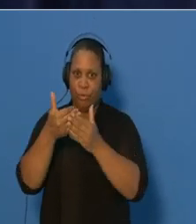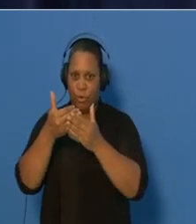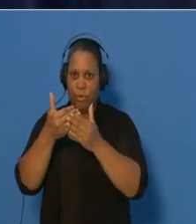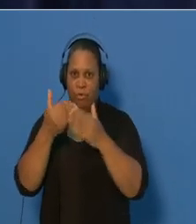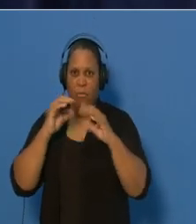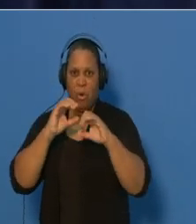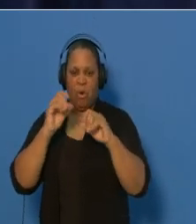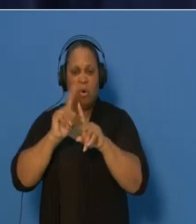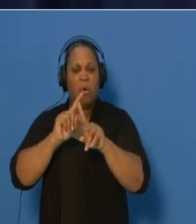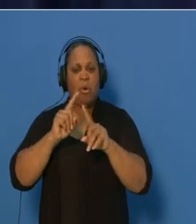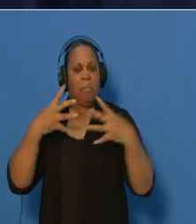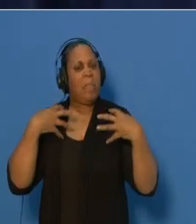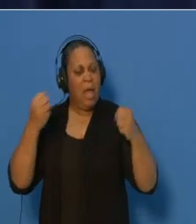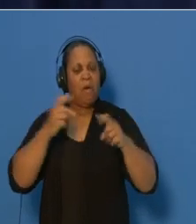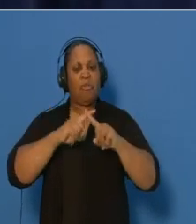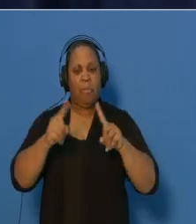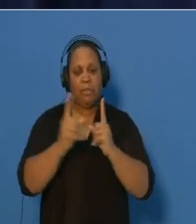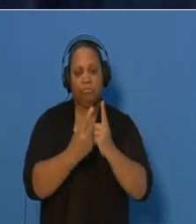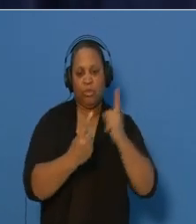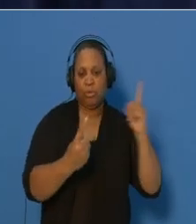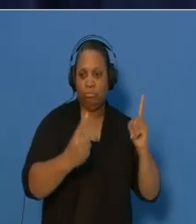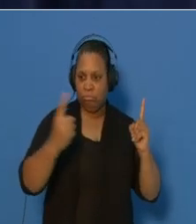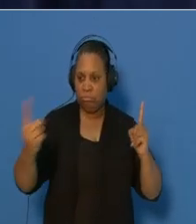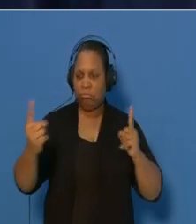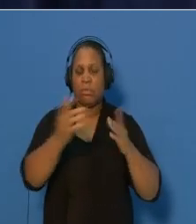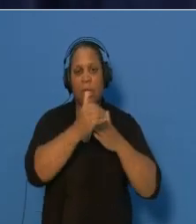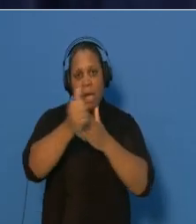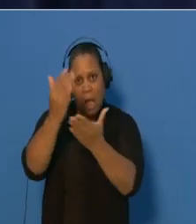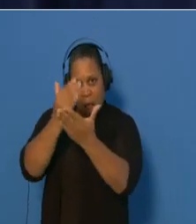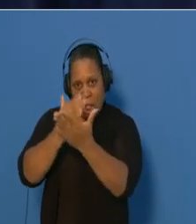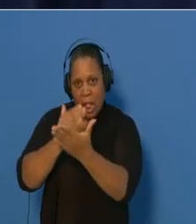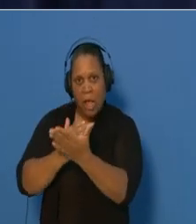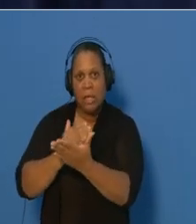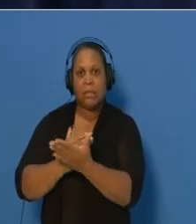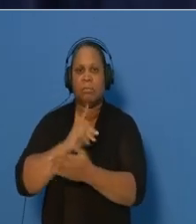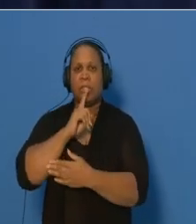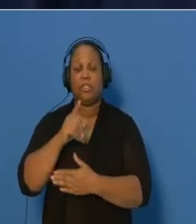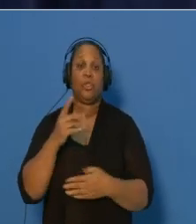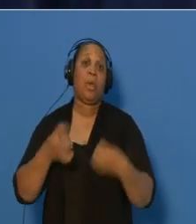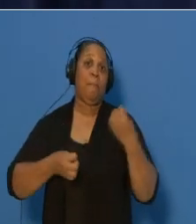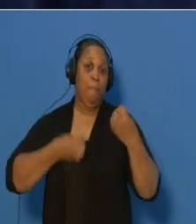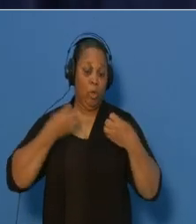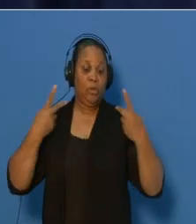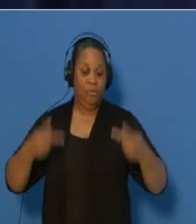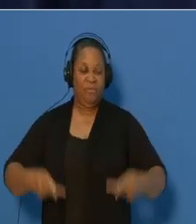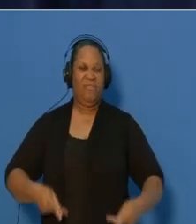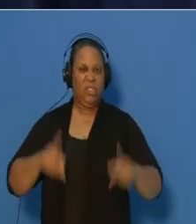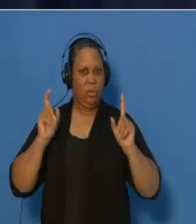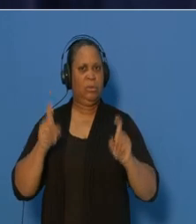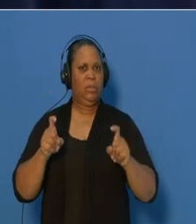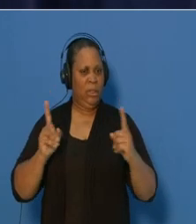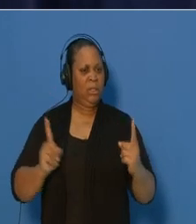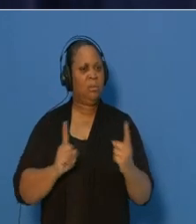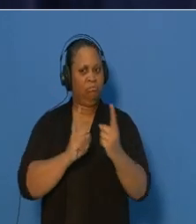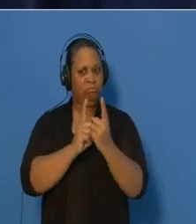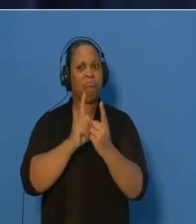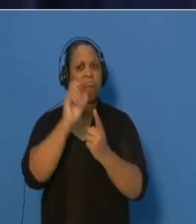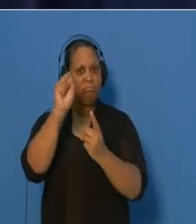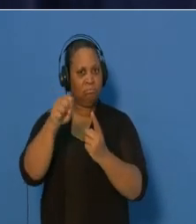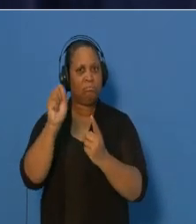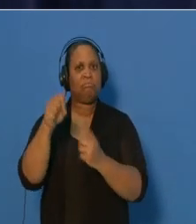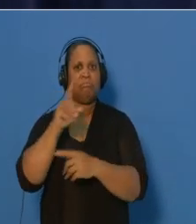sure that social distancing guidelines are being followed, and they're also making sure that the emotional and the physical needs are met in their facility. And if there